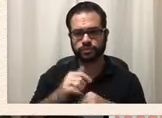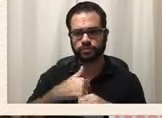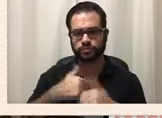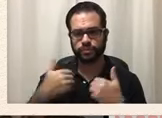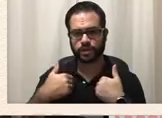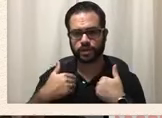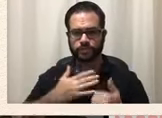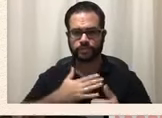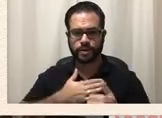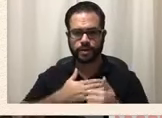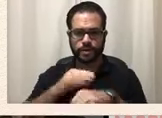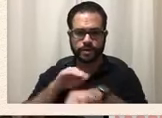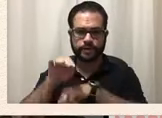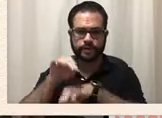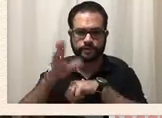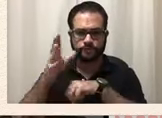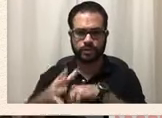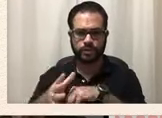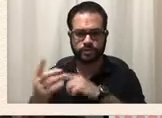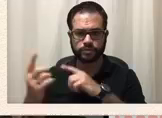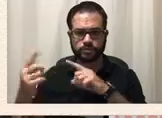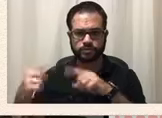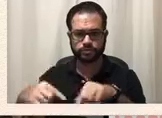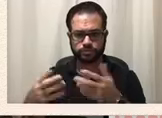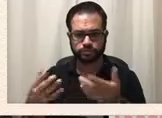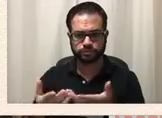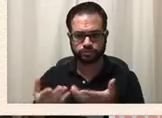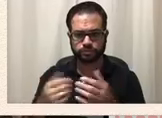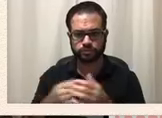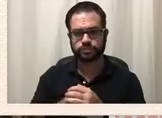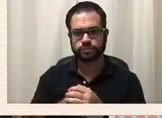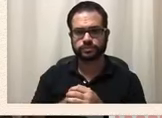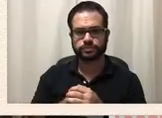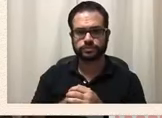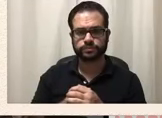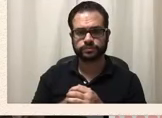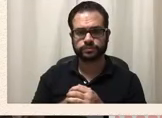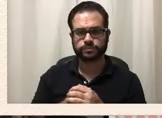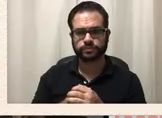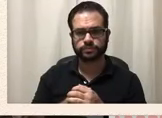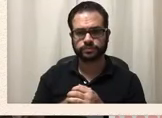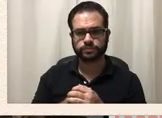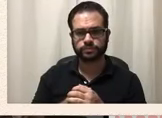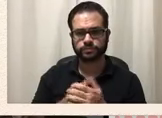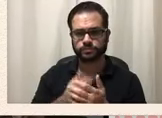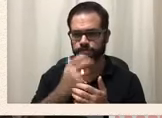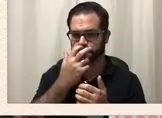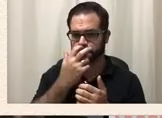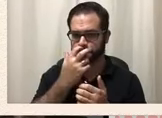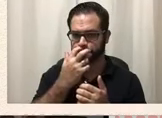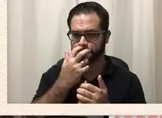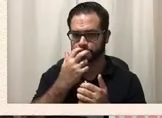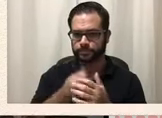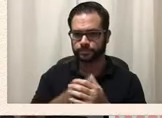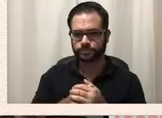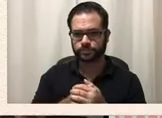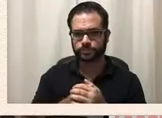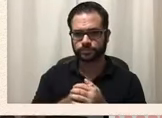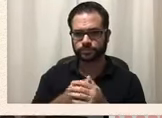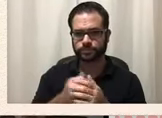today in this presentation because I put under him to work